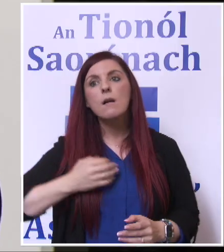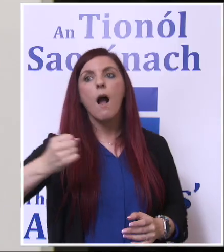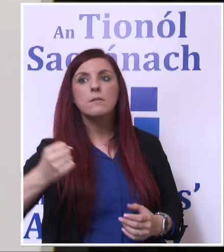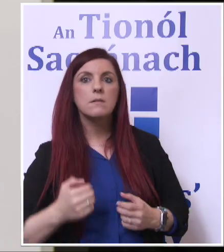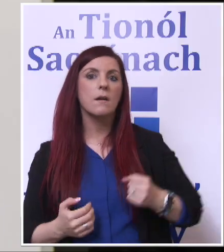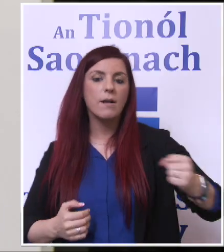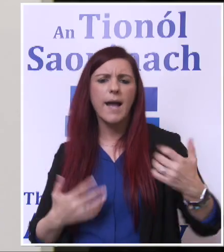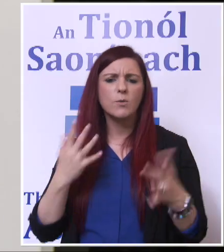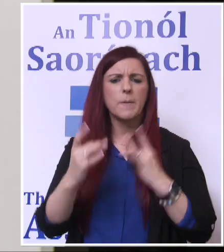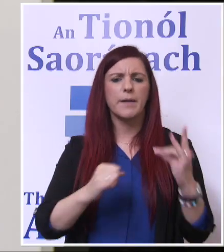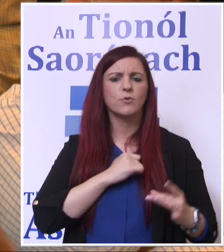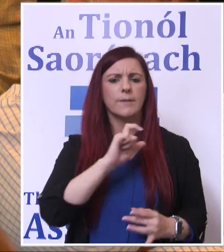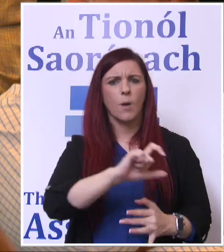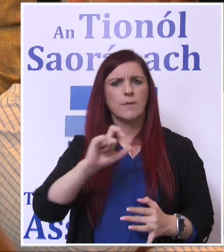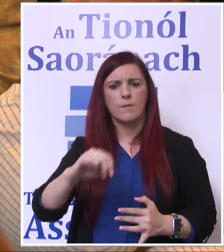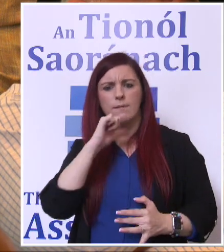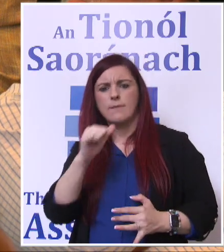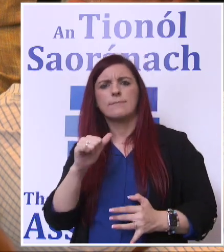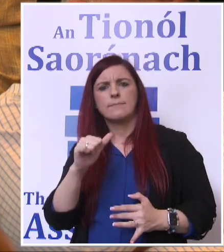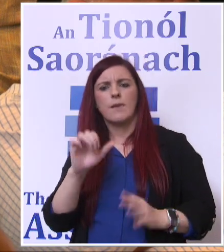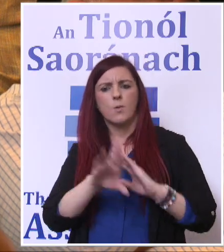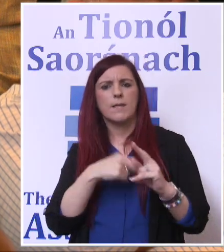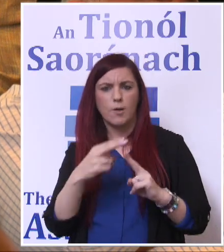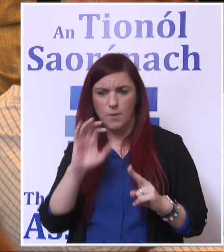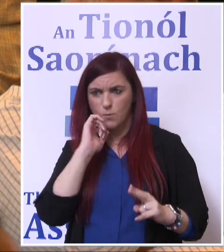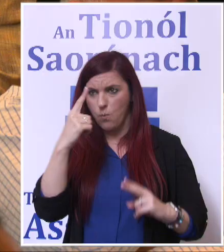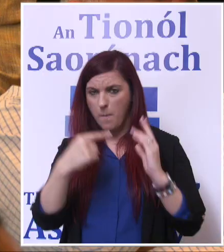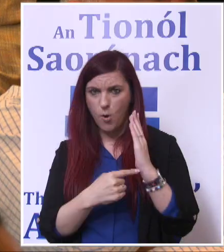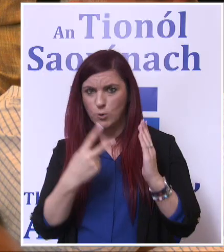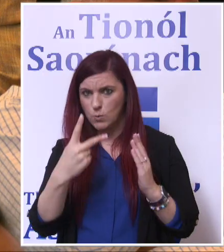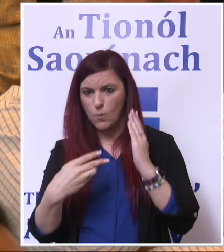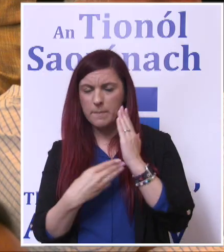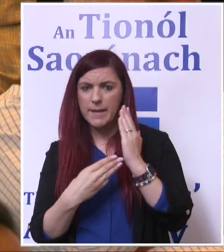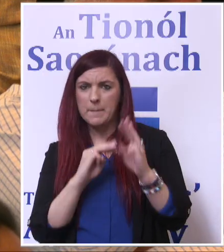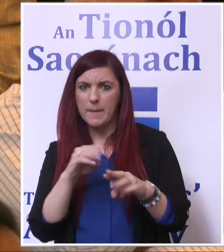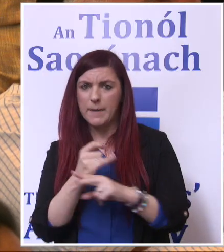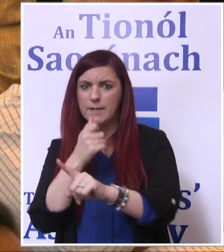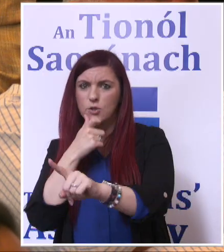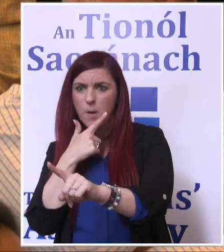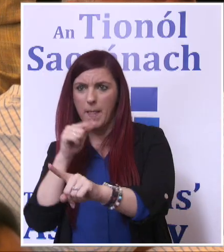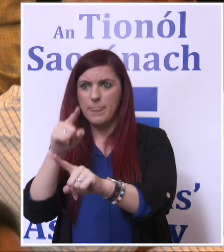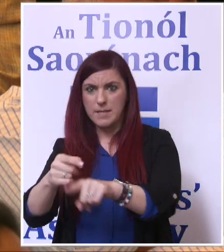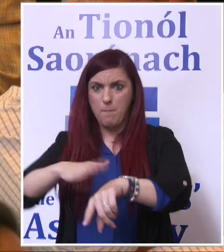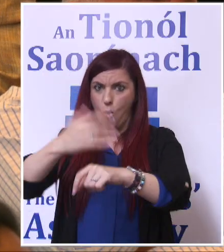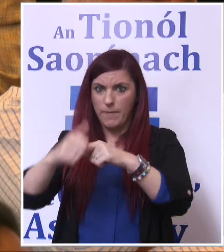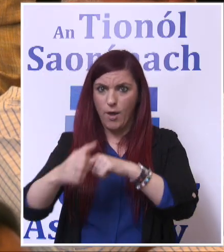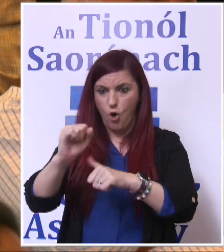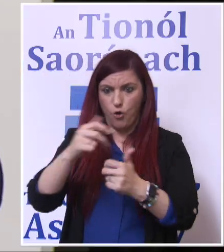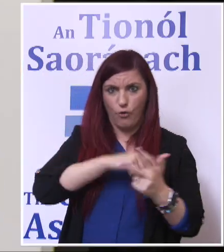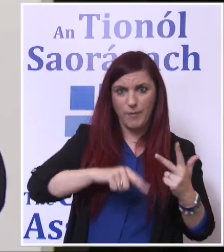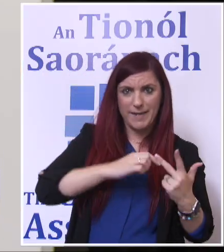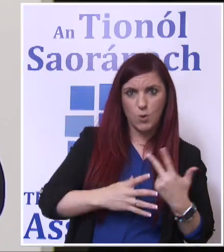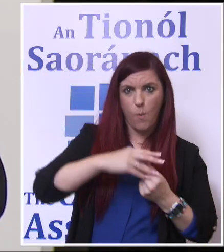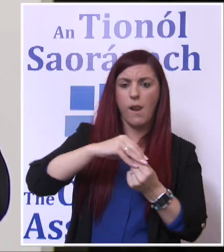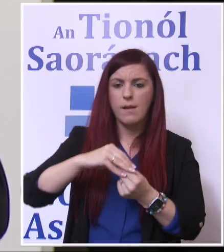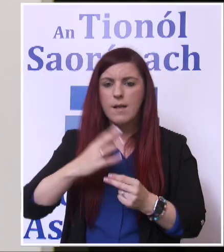sure that the county councils maintain their interest? As we said, there's 1.2 million people in Dublin. That outnumbers the other 3 local authorities put together. So do you have a proportionate